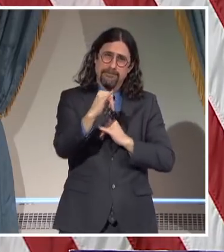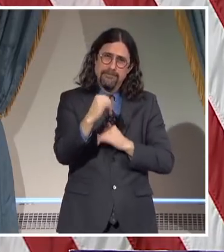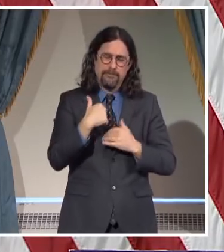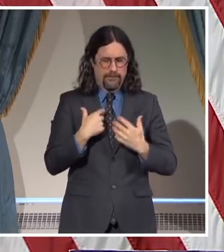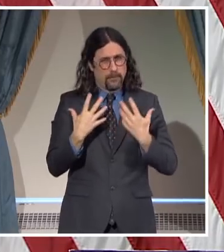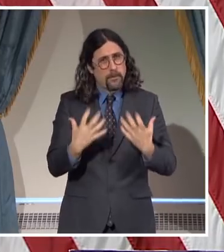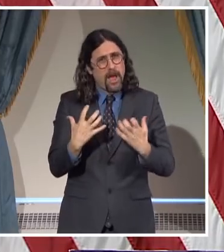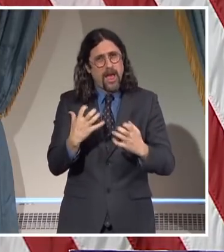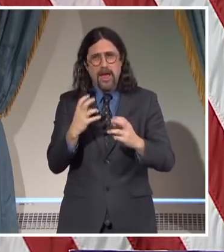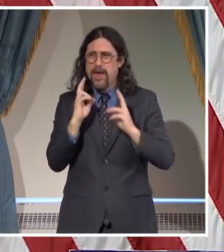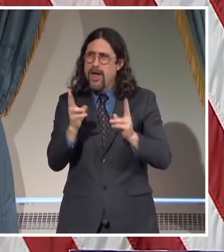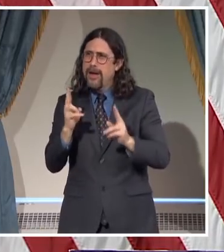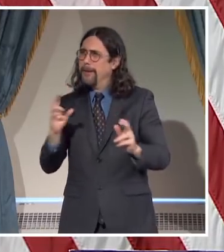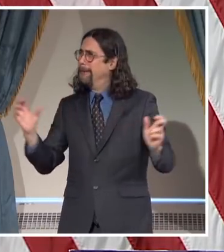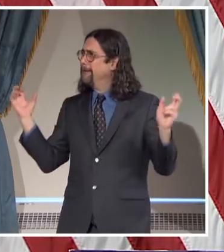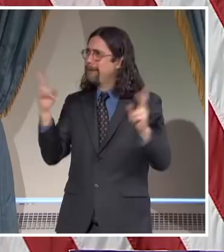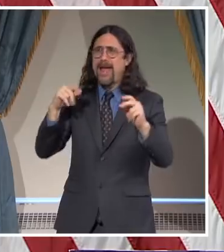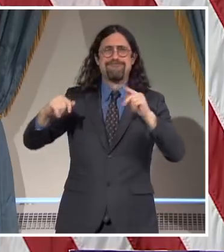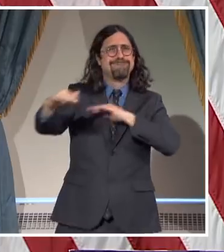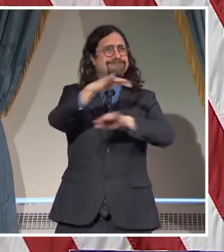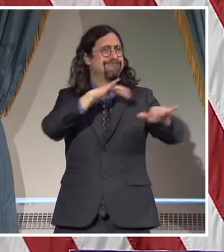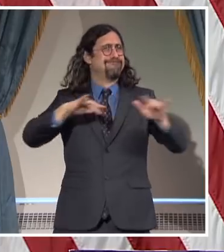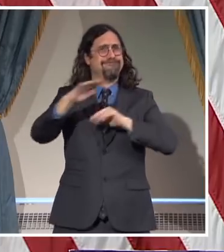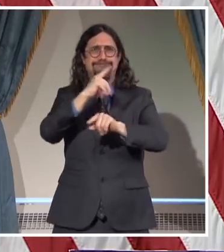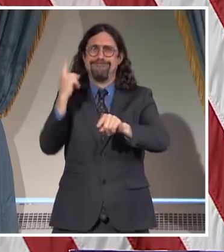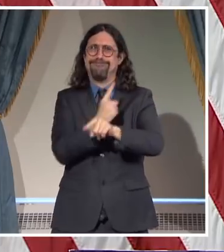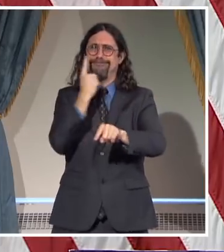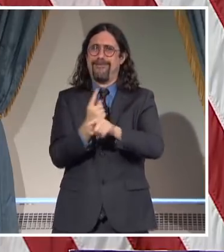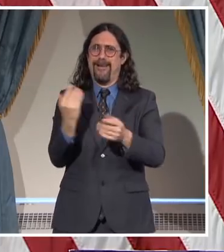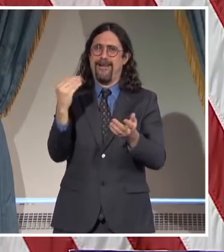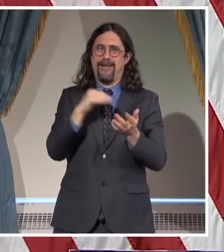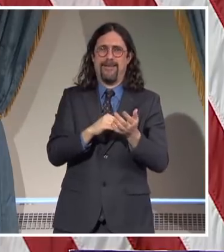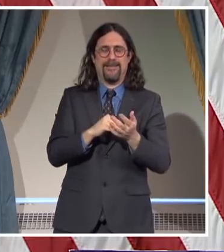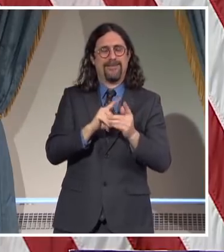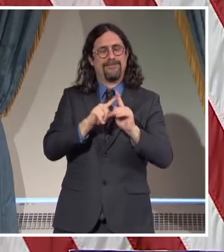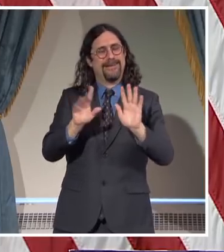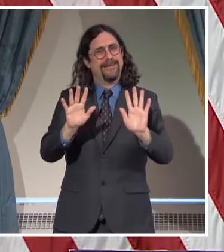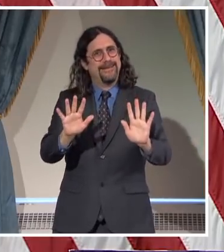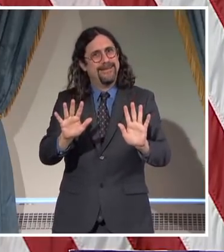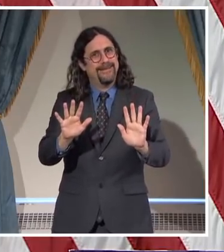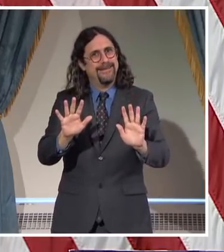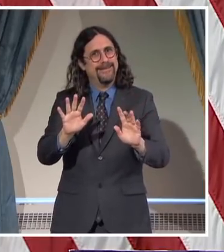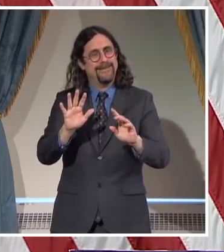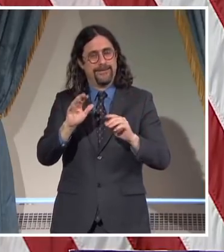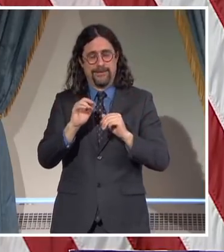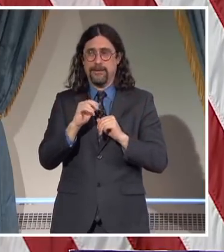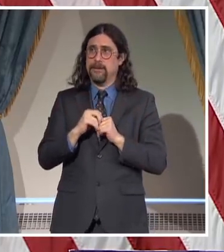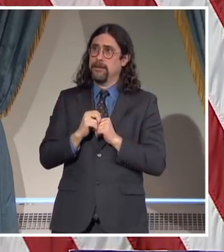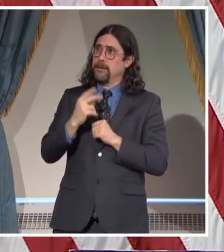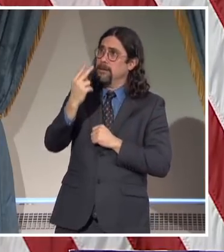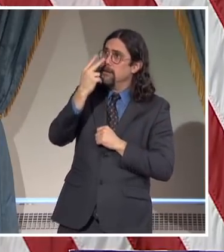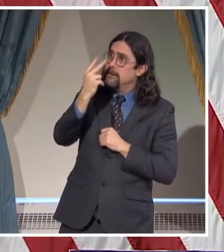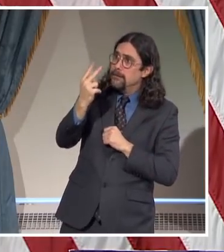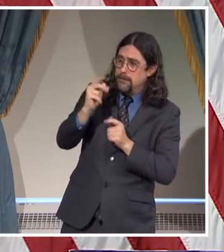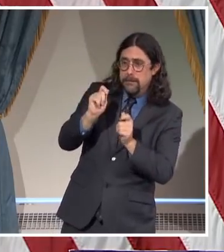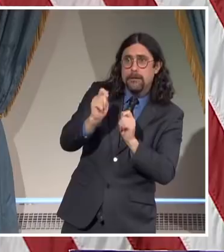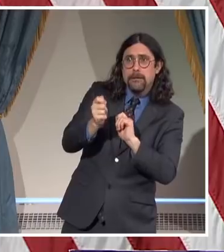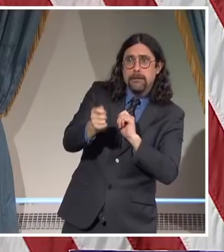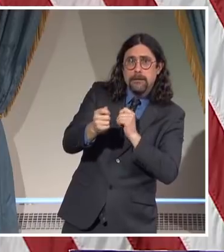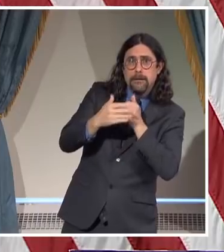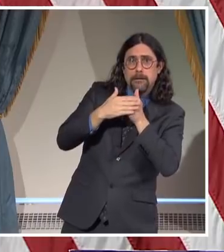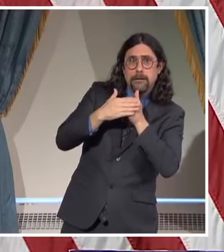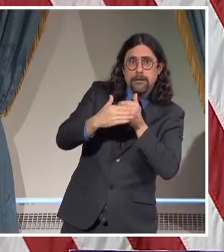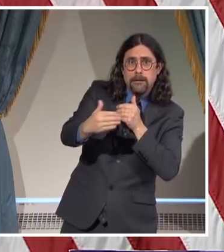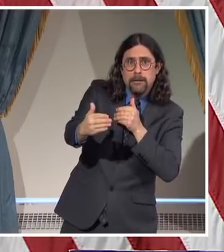progress, really had evidence of progress, we could have that conversation. But we're seeing right now, unfortunately,